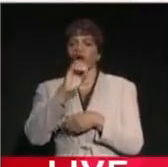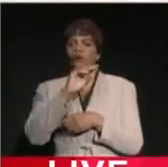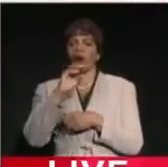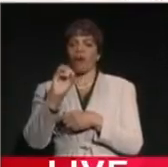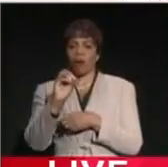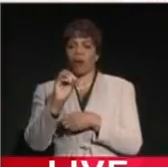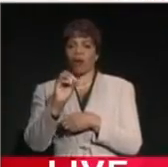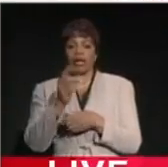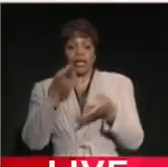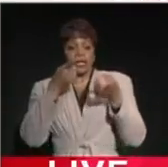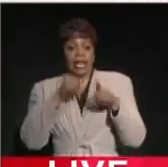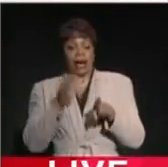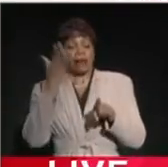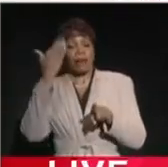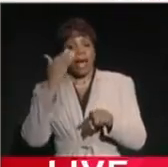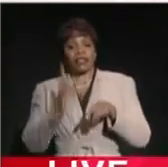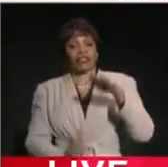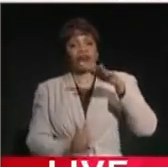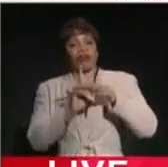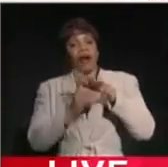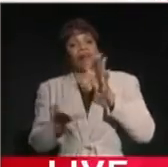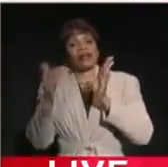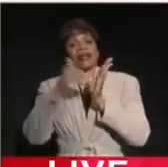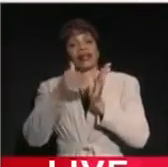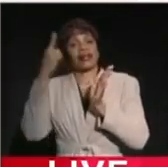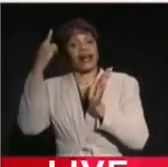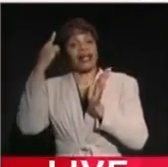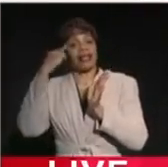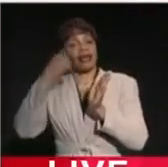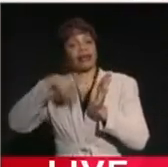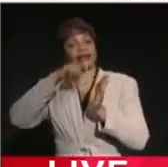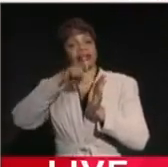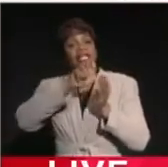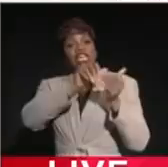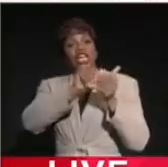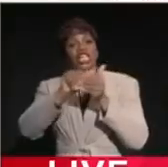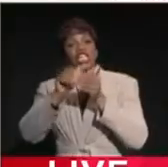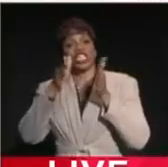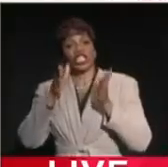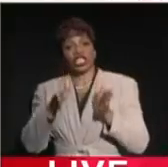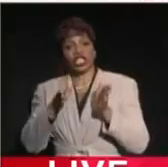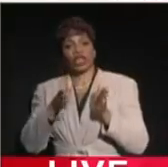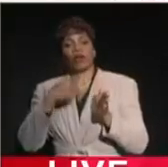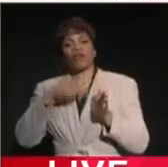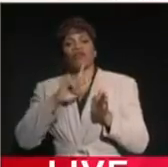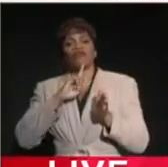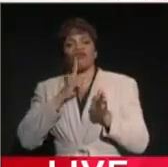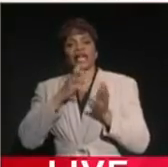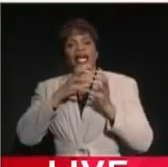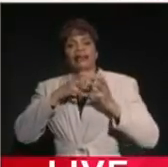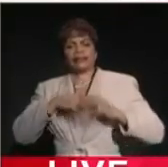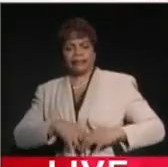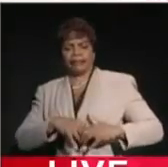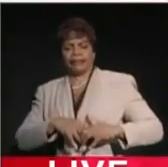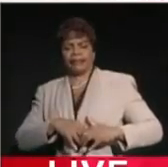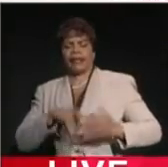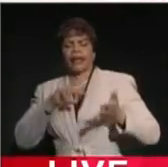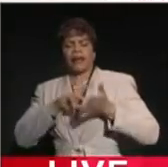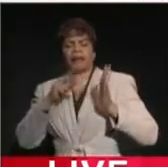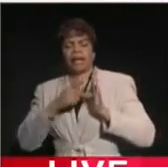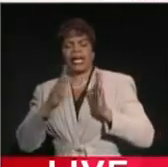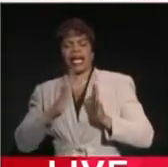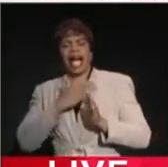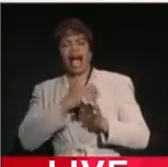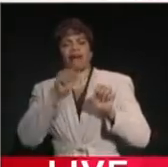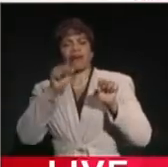past when this has come up, and I think we need leadership that pushes back. We've had a real breakdown in terms of our ability to punch at our weight in the